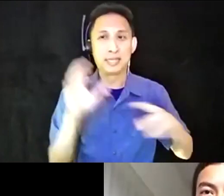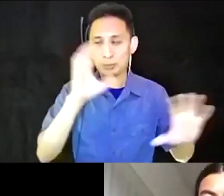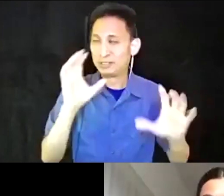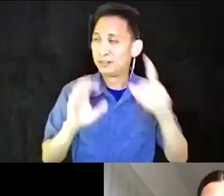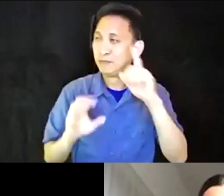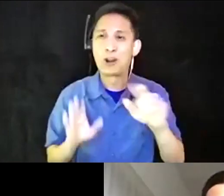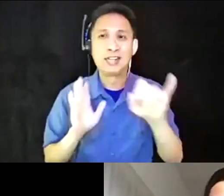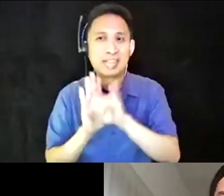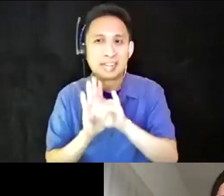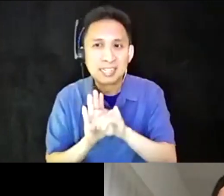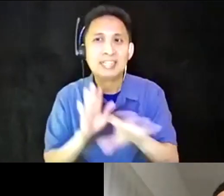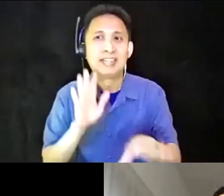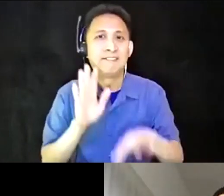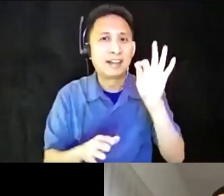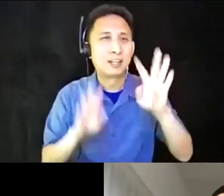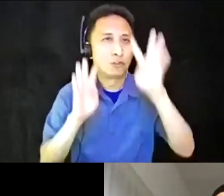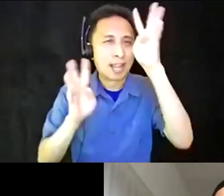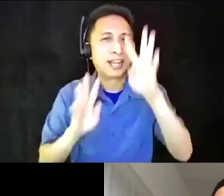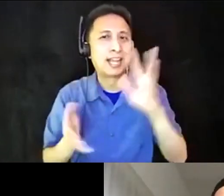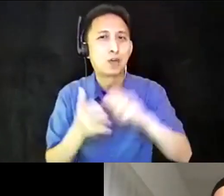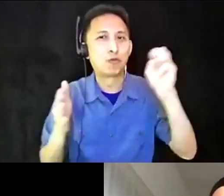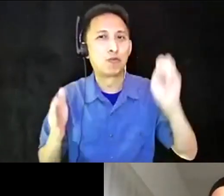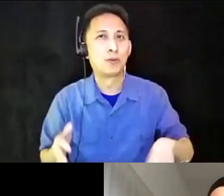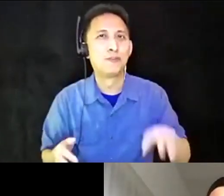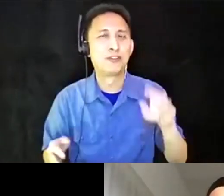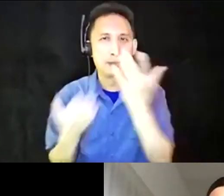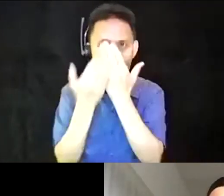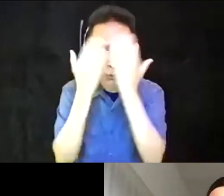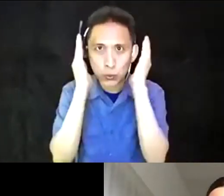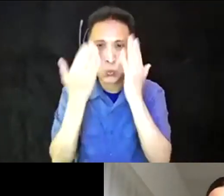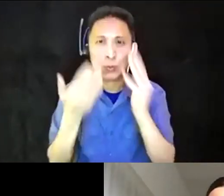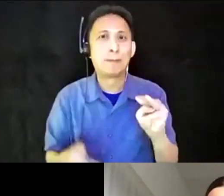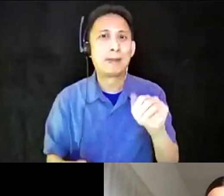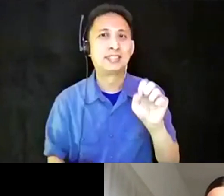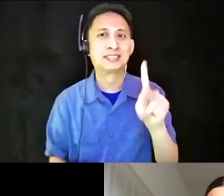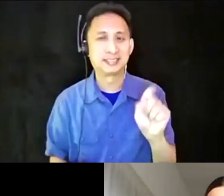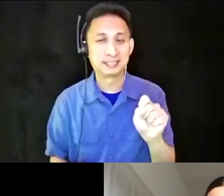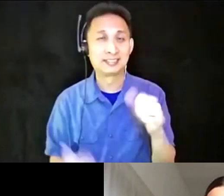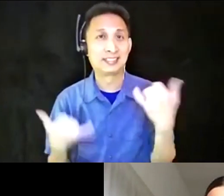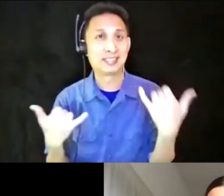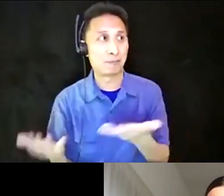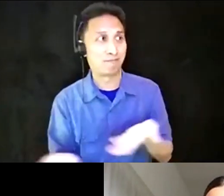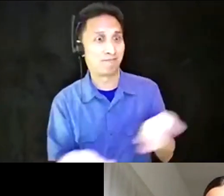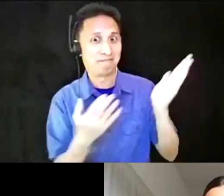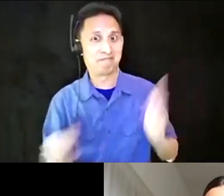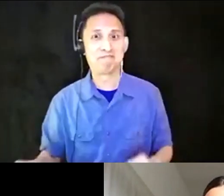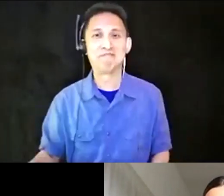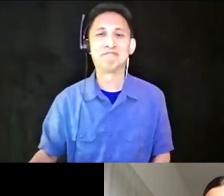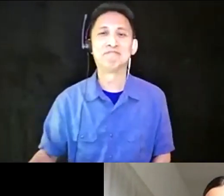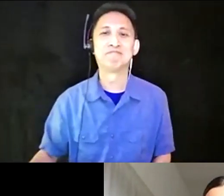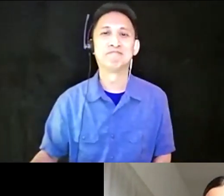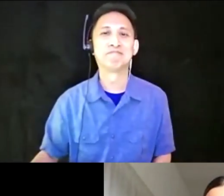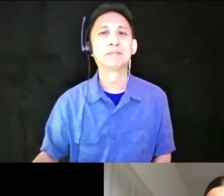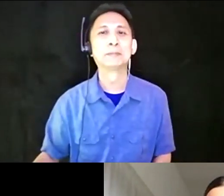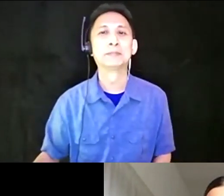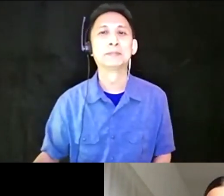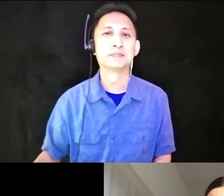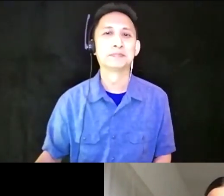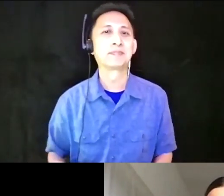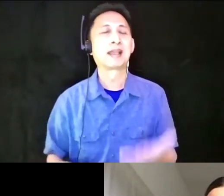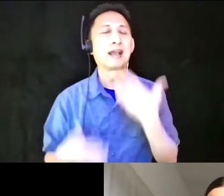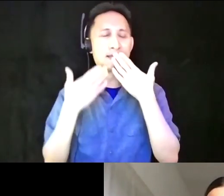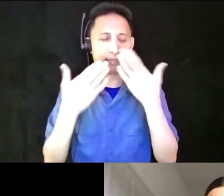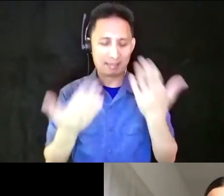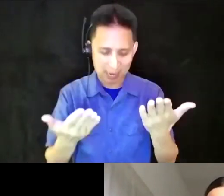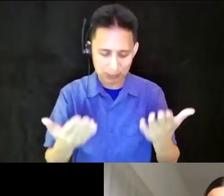wonderful introduction, and thank you all. Welcome to our workshop today. Before we get started, I did just want to take a moment to,